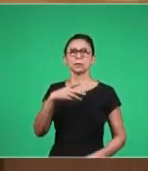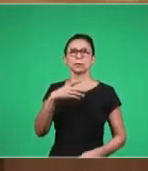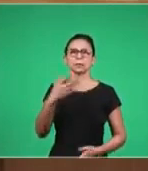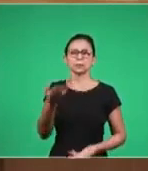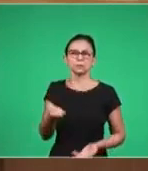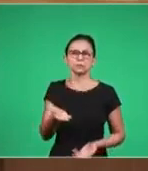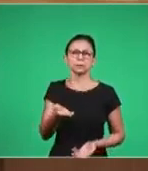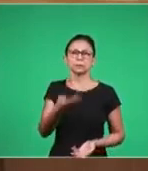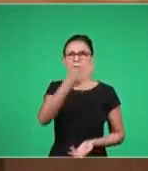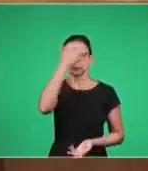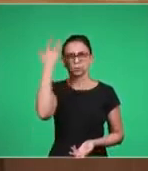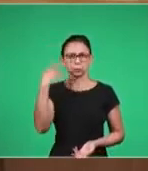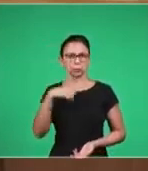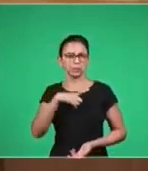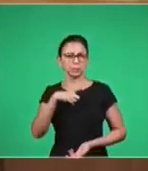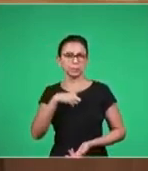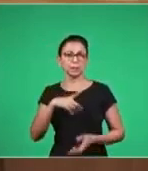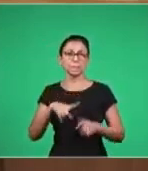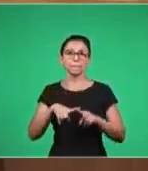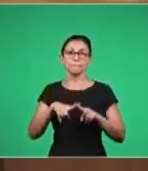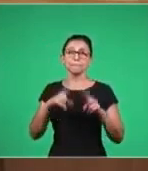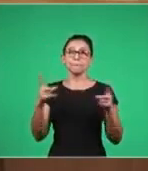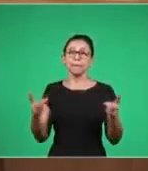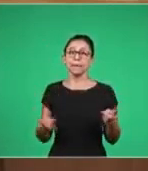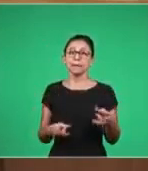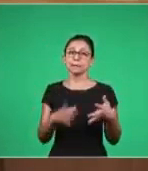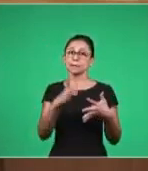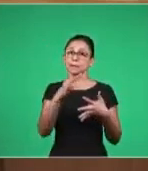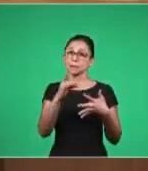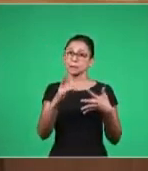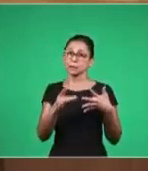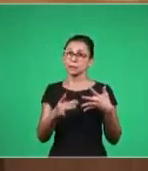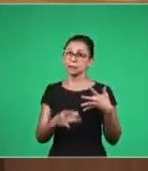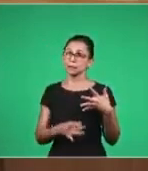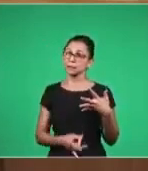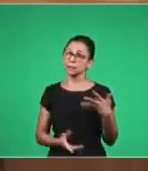So everything that they can do, they do.